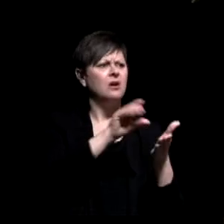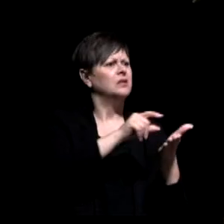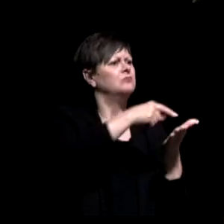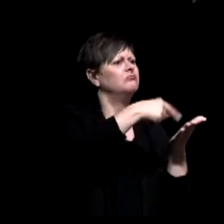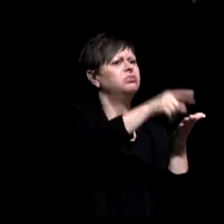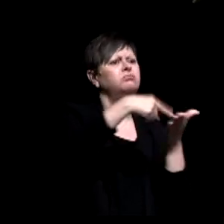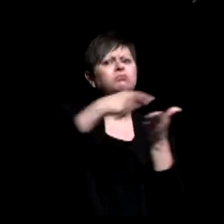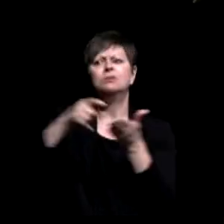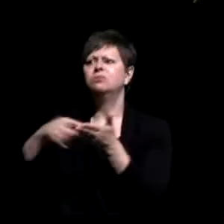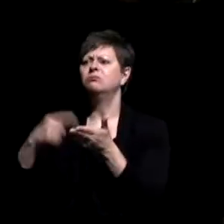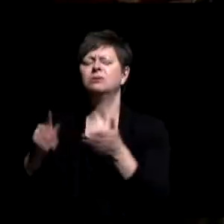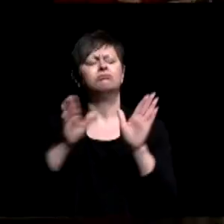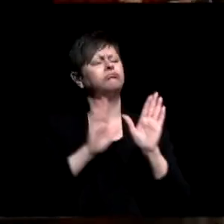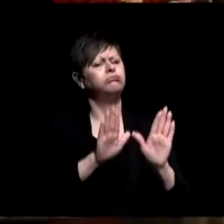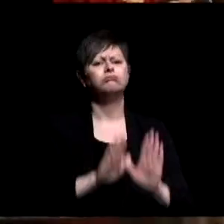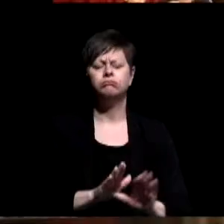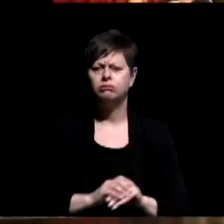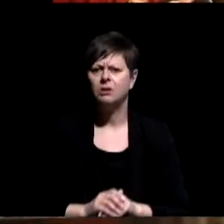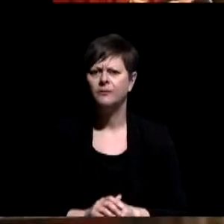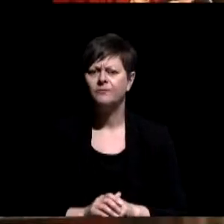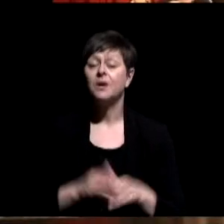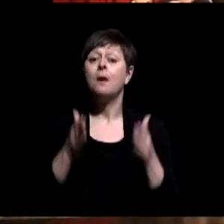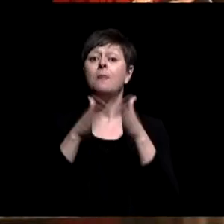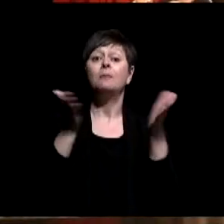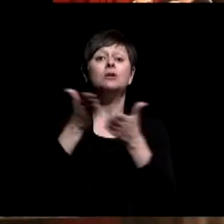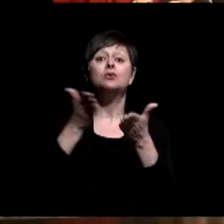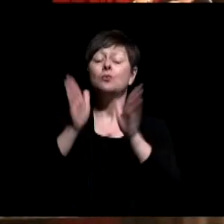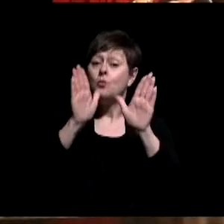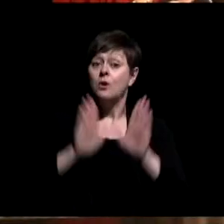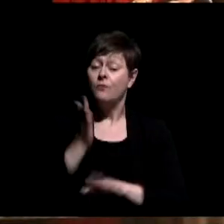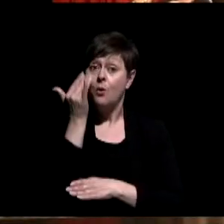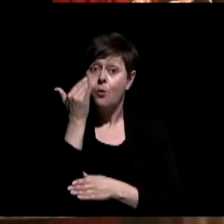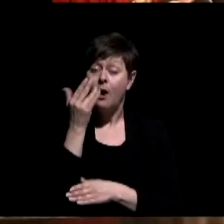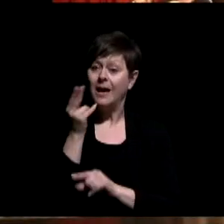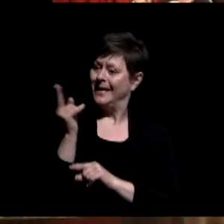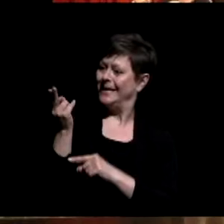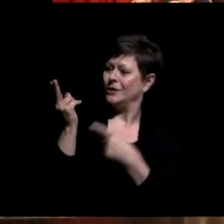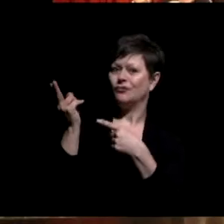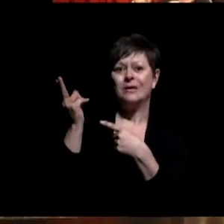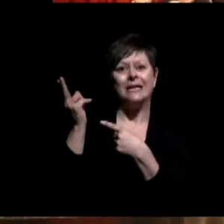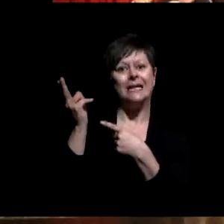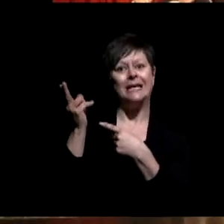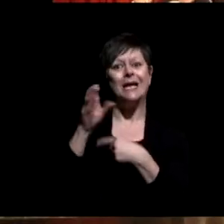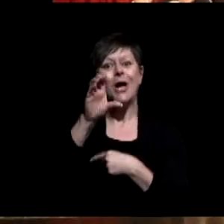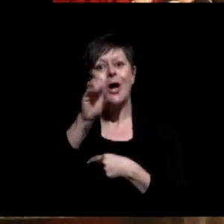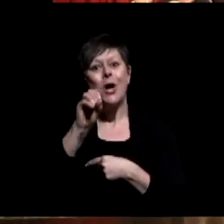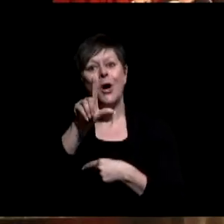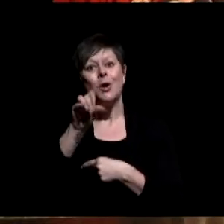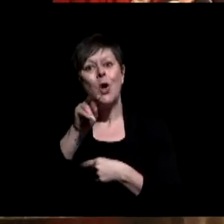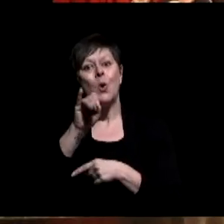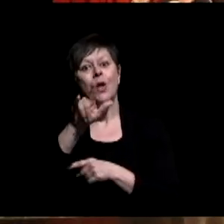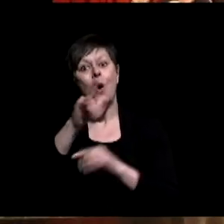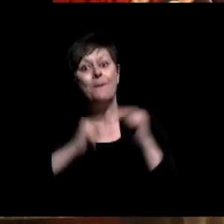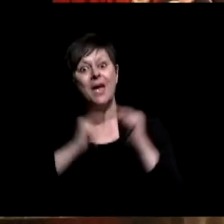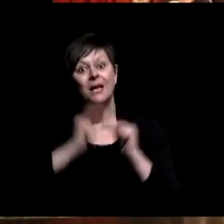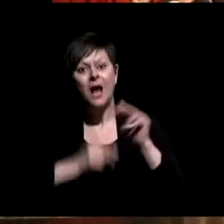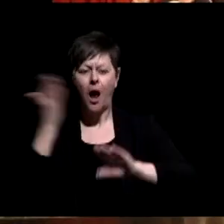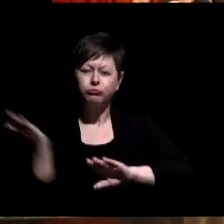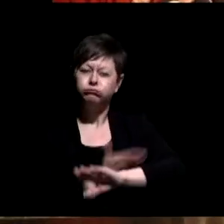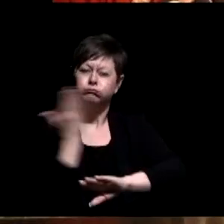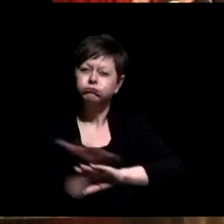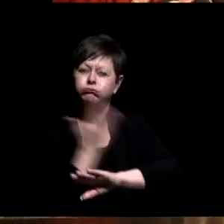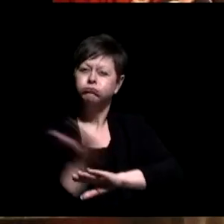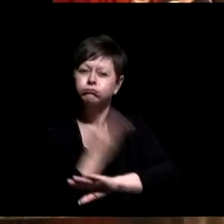The public service was instrumental as we highlighted our history, restoring the Colonial Building, that historic